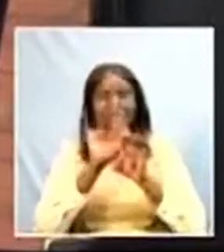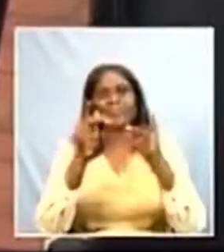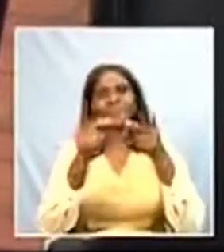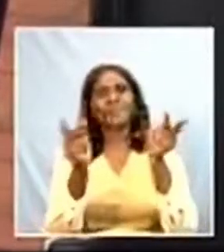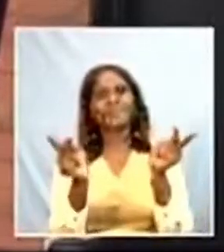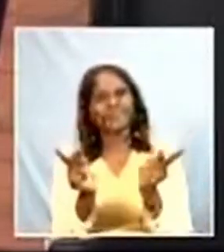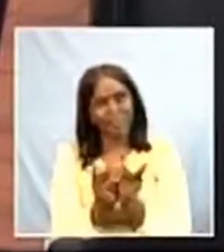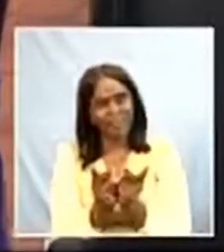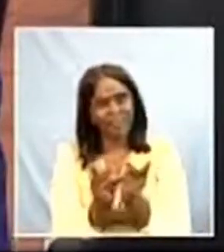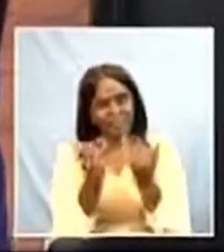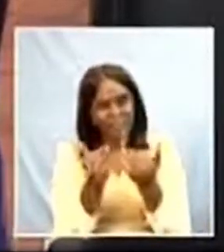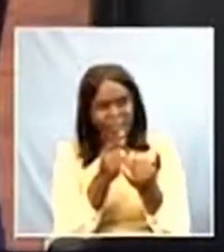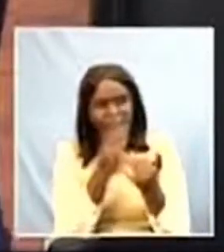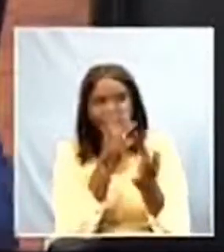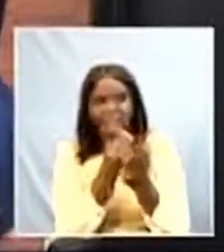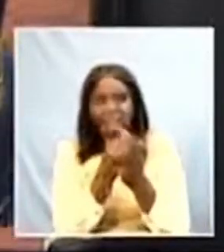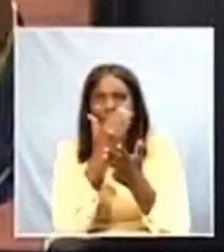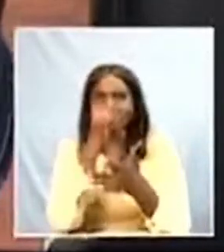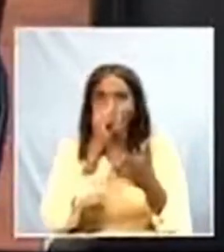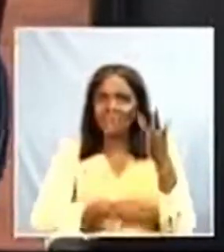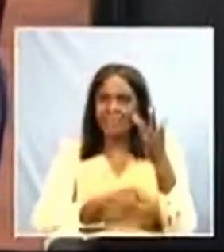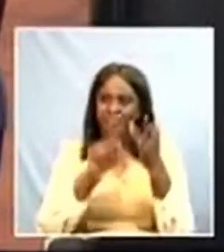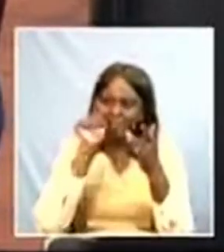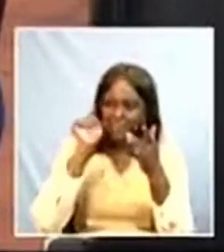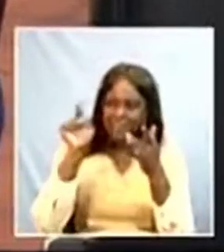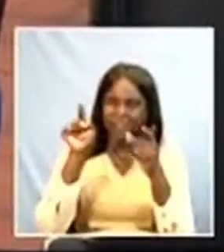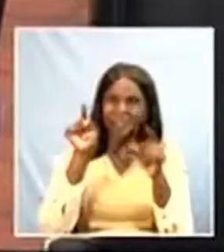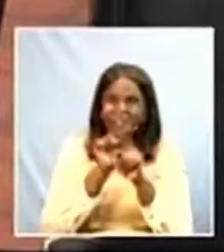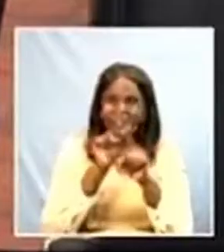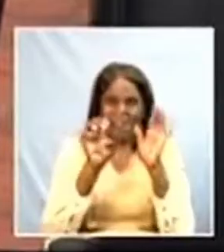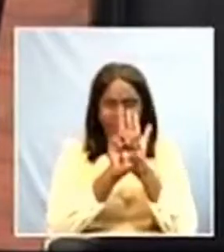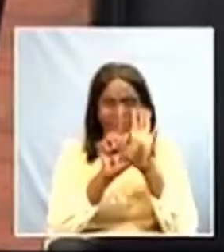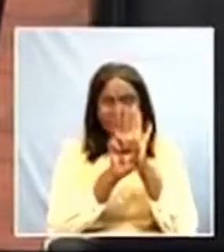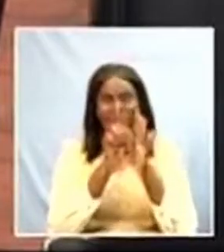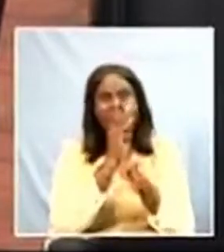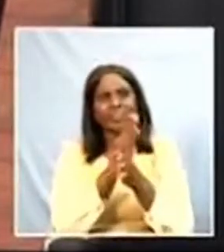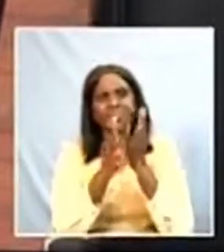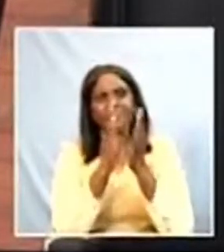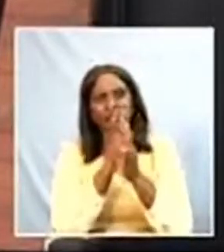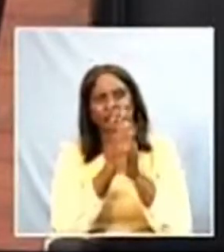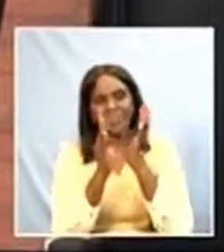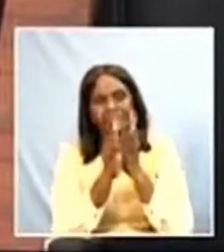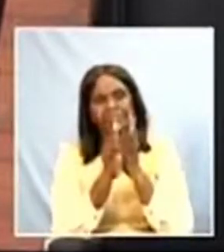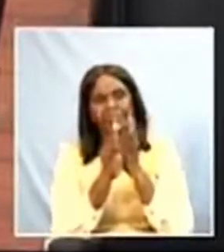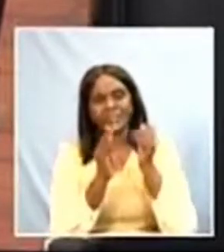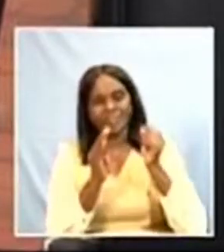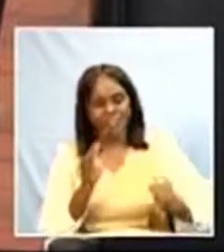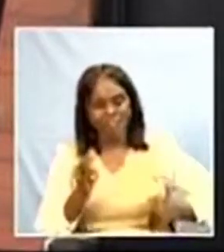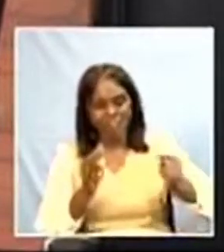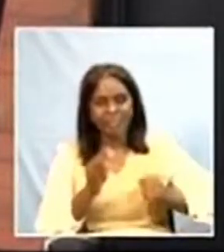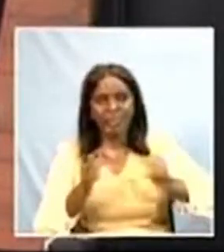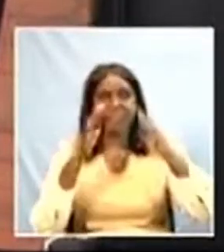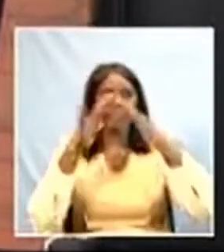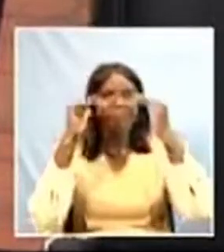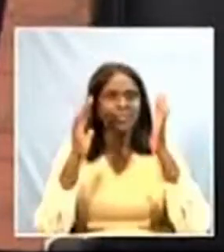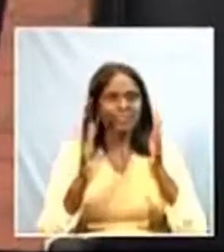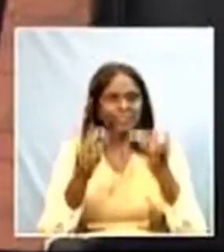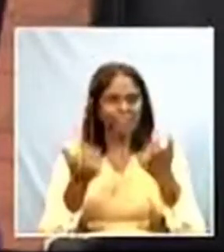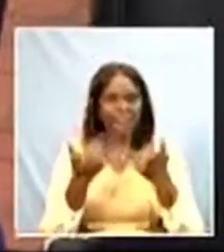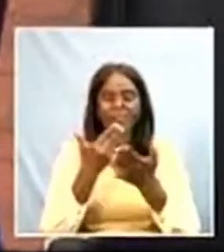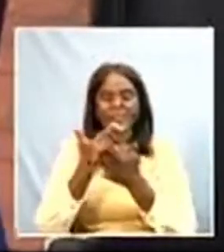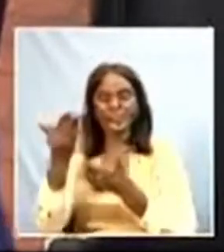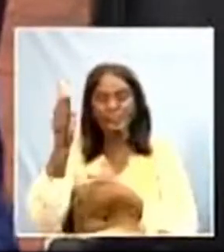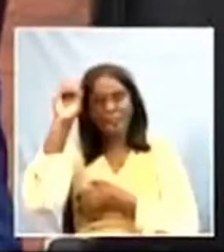locality. Now money should be deducted at source, like we are building chief's palaces, like we are